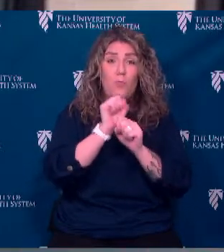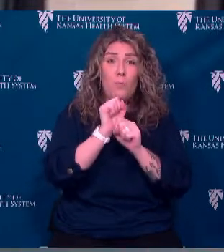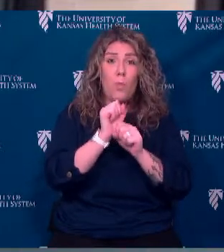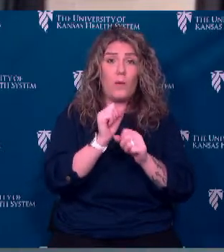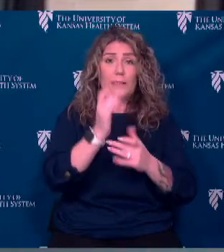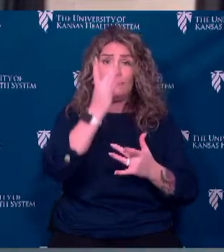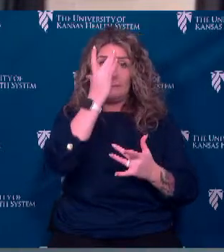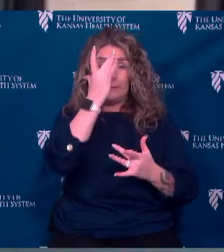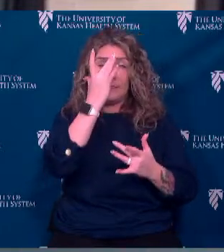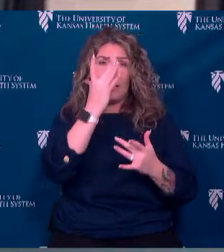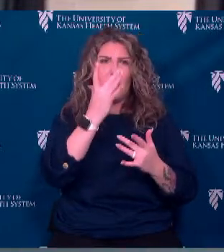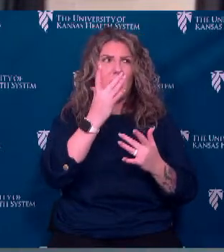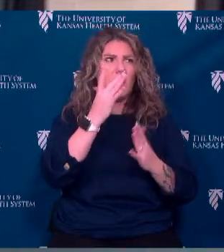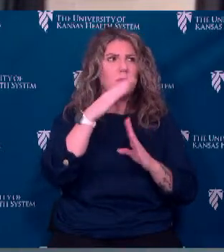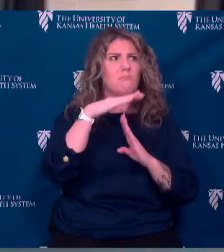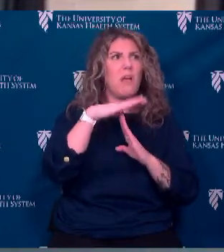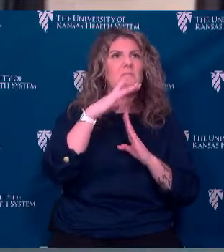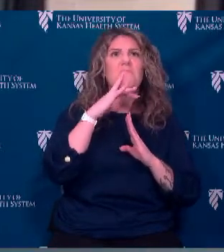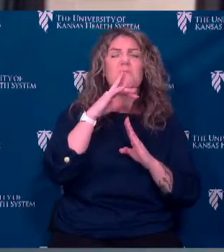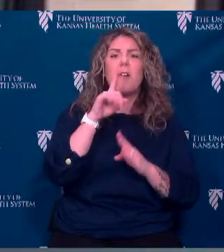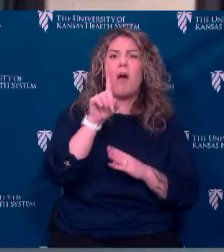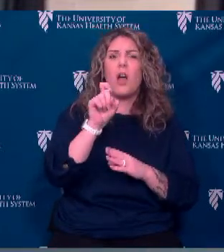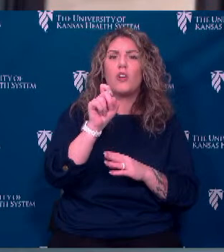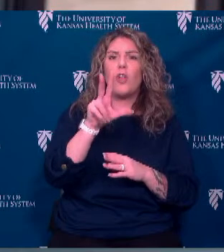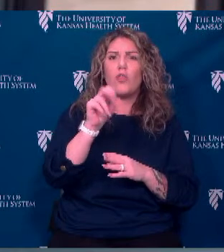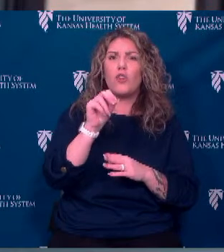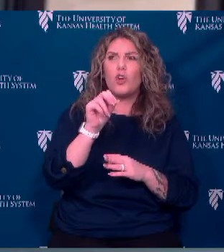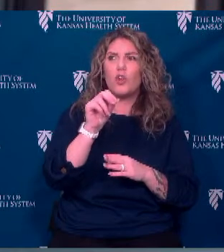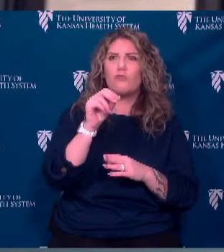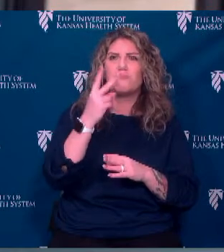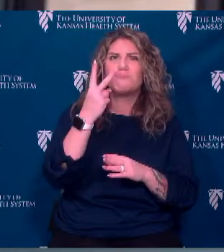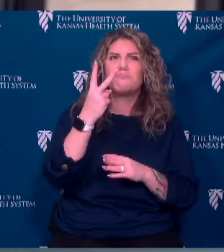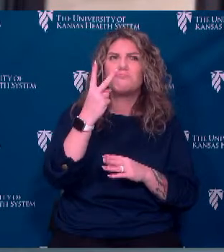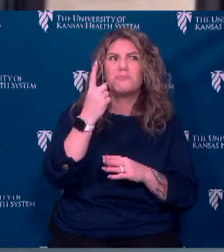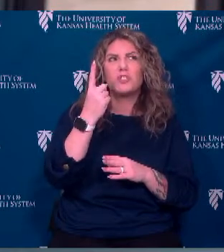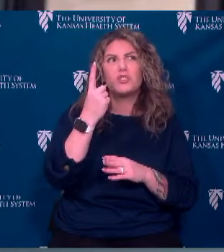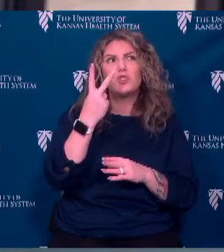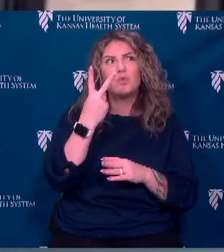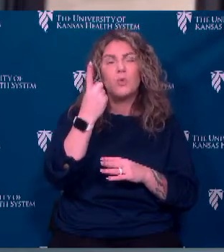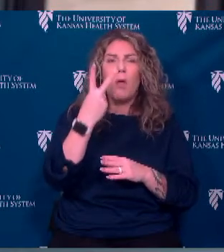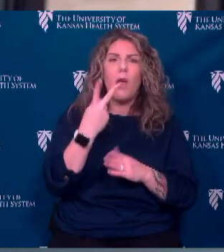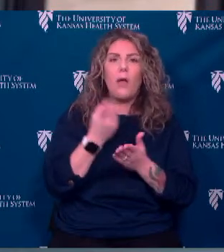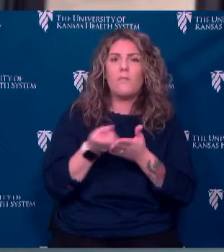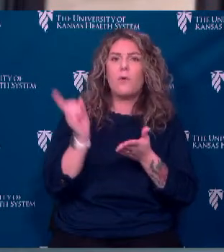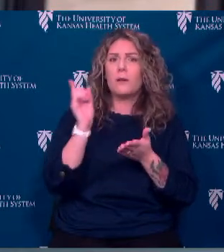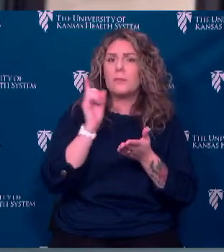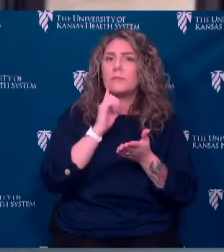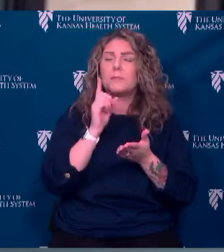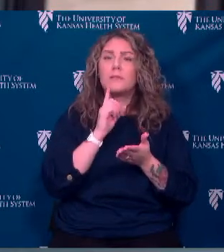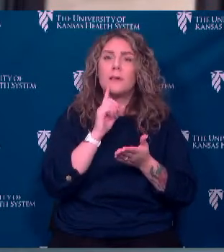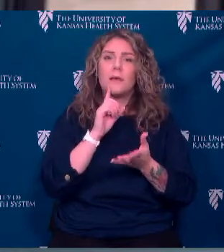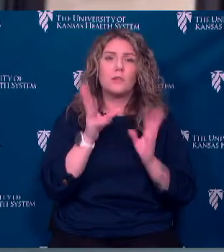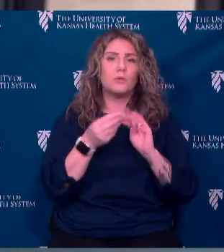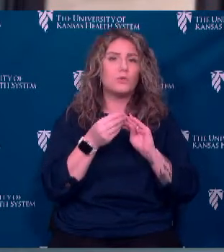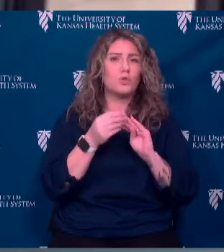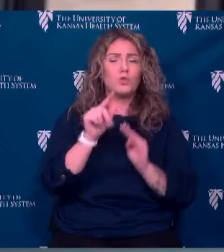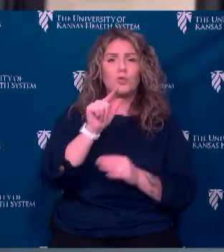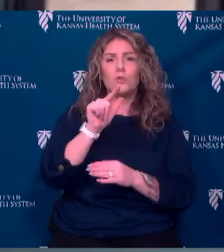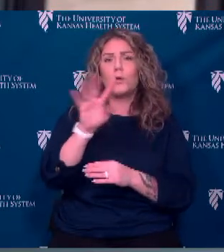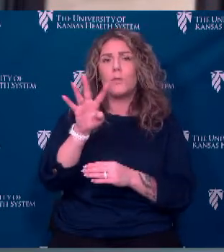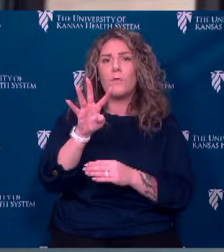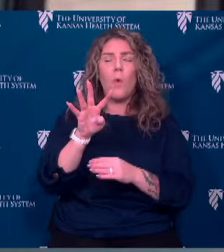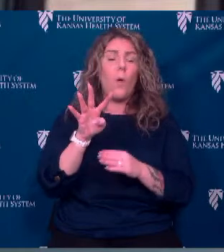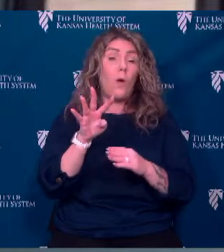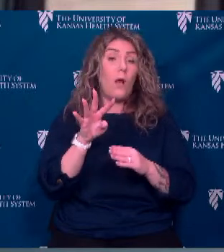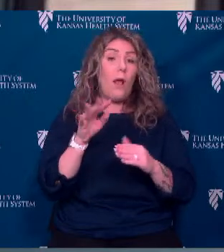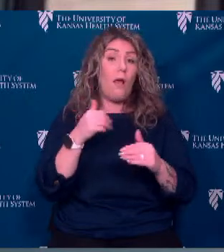130 about two and a half weeks ago. We're down to 32 out total, 24 of those with COVID, which is a lot better than